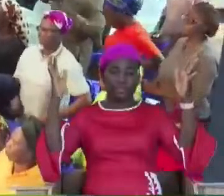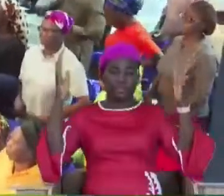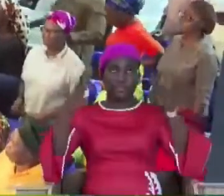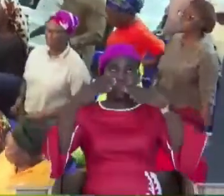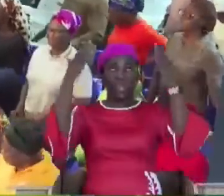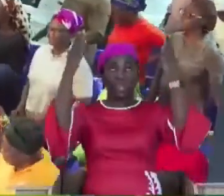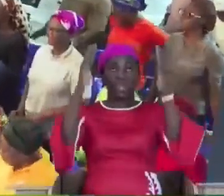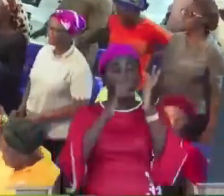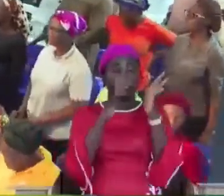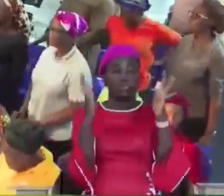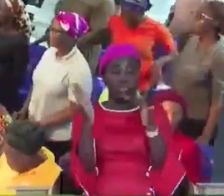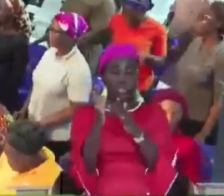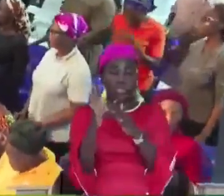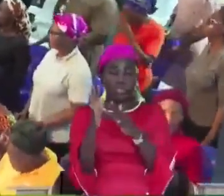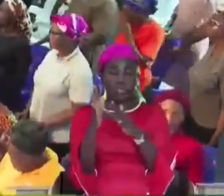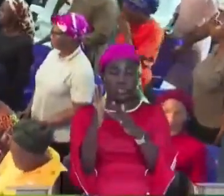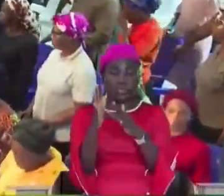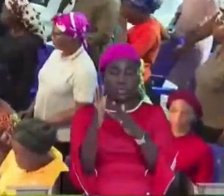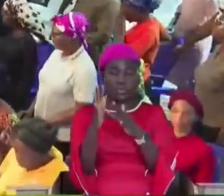thank you, Jesus.